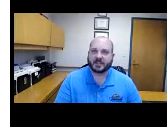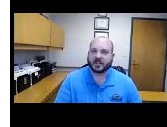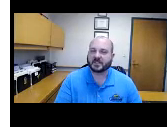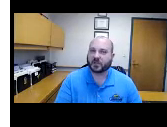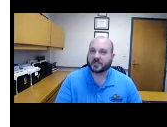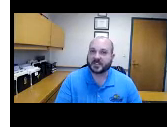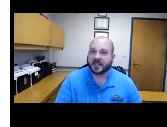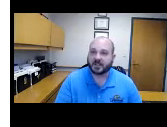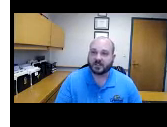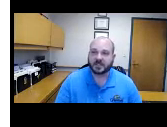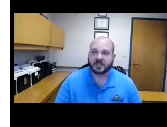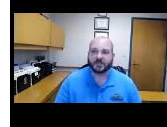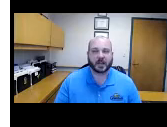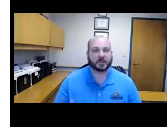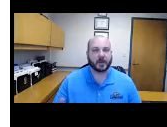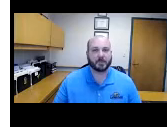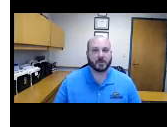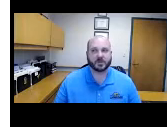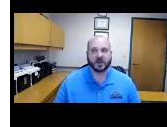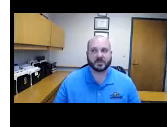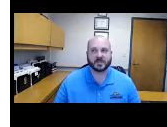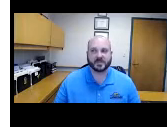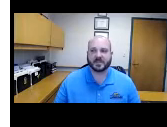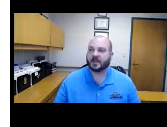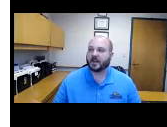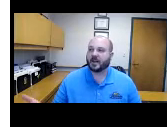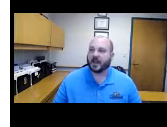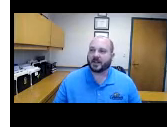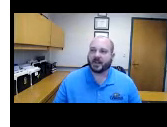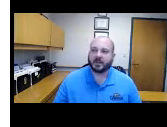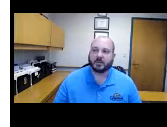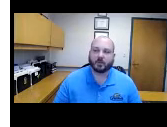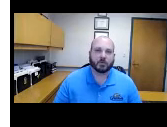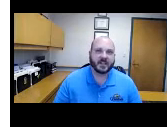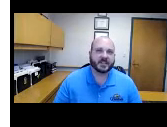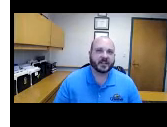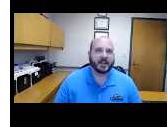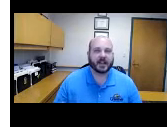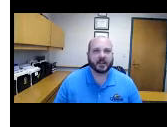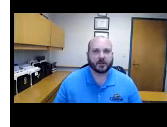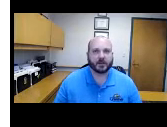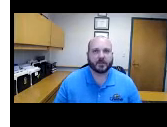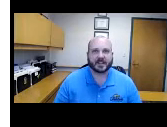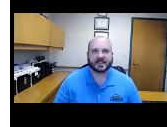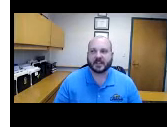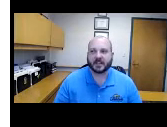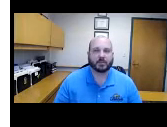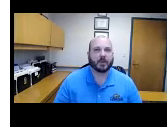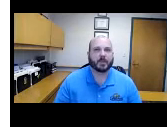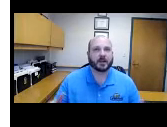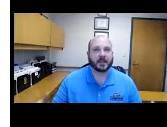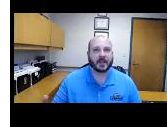vaccine series, first and second doses, followed by booster doses. And then more recently, that third